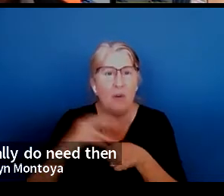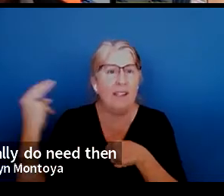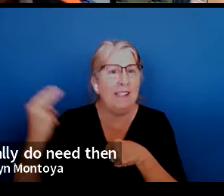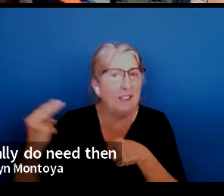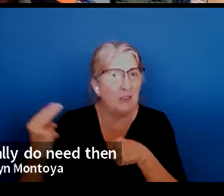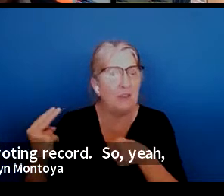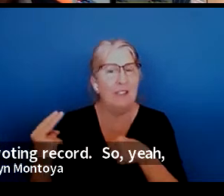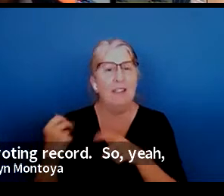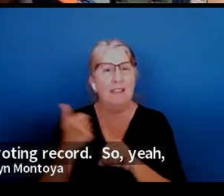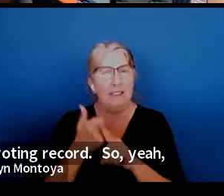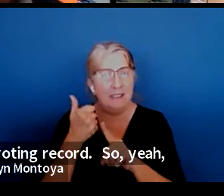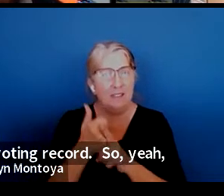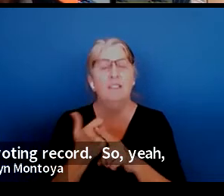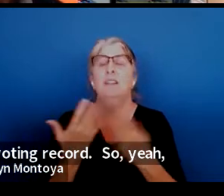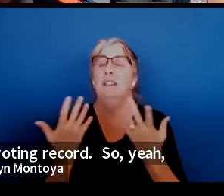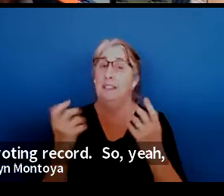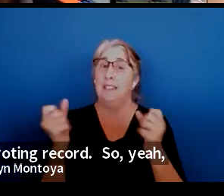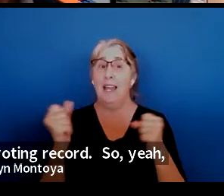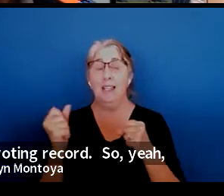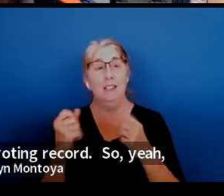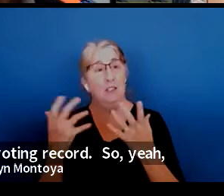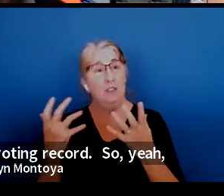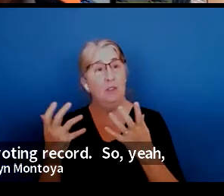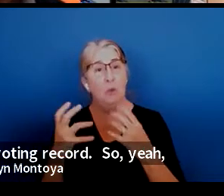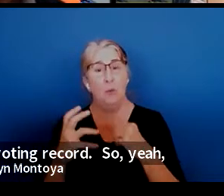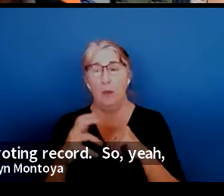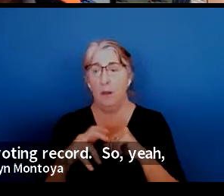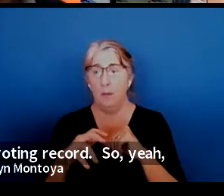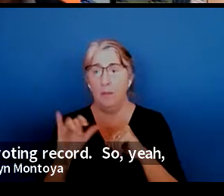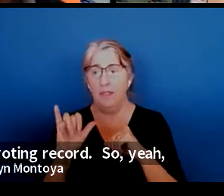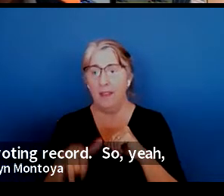yeah, it's the Ledge Info